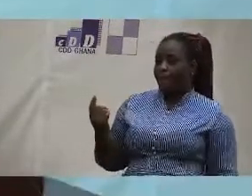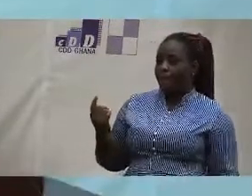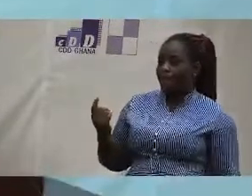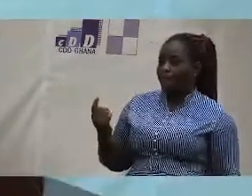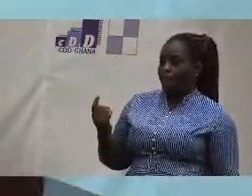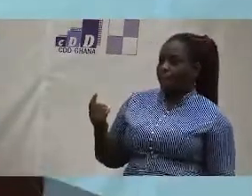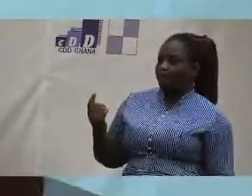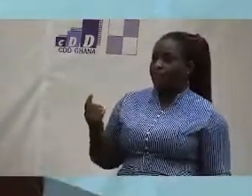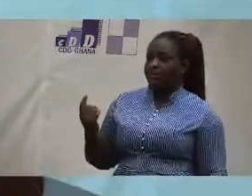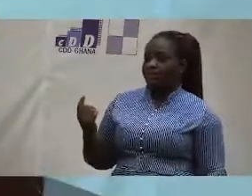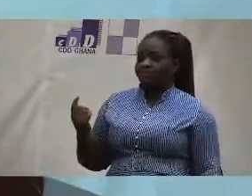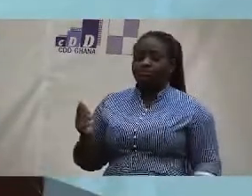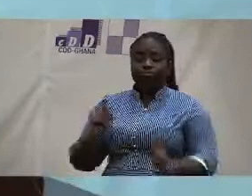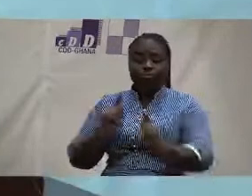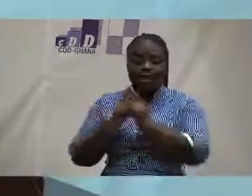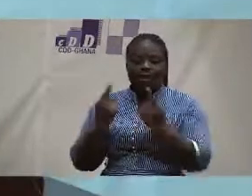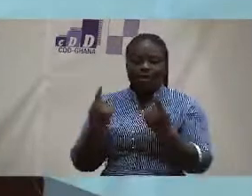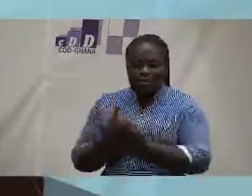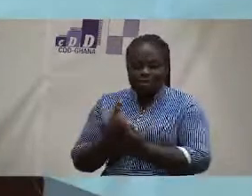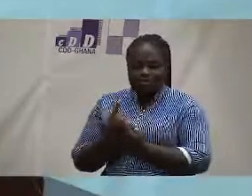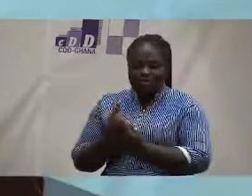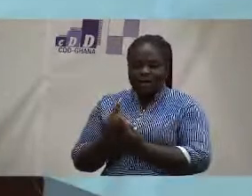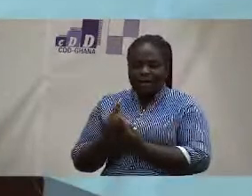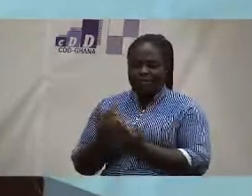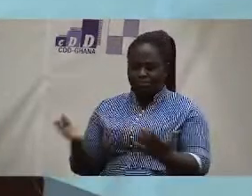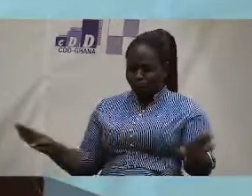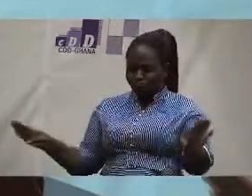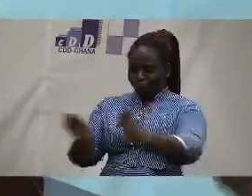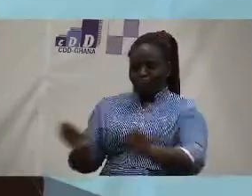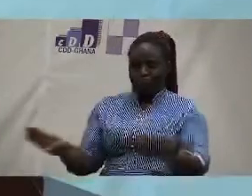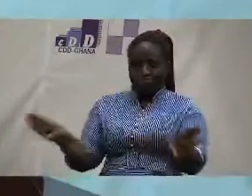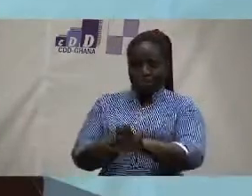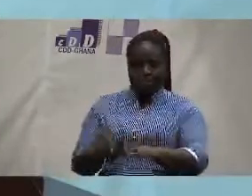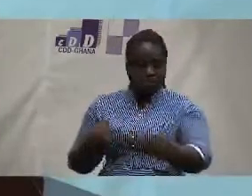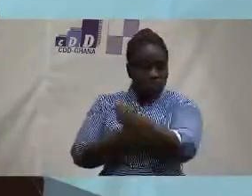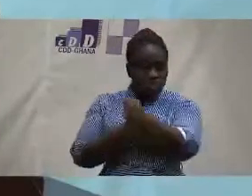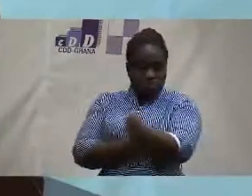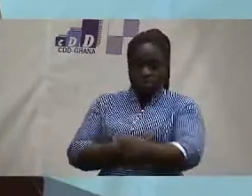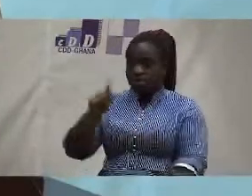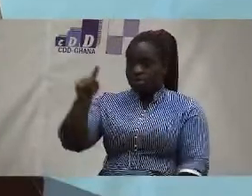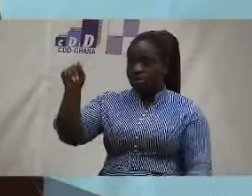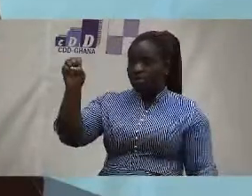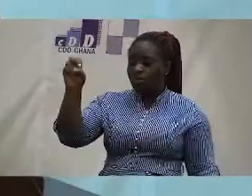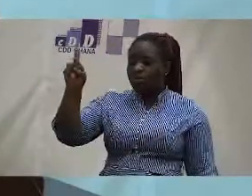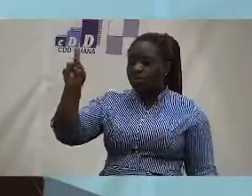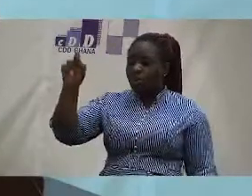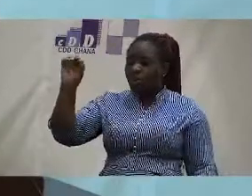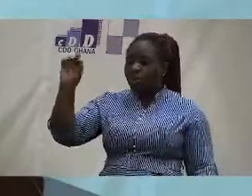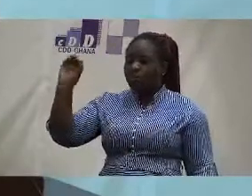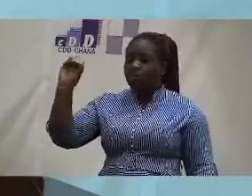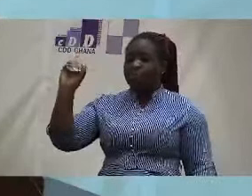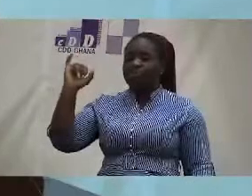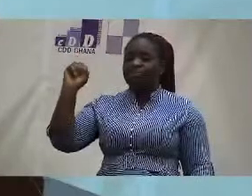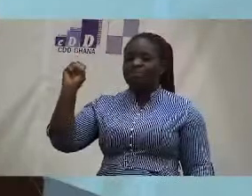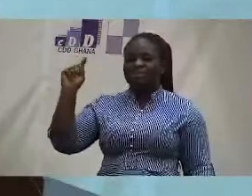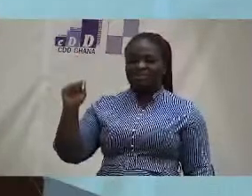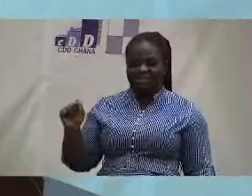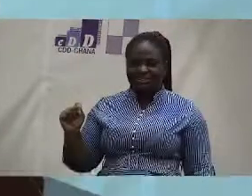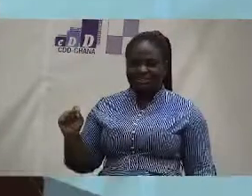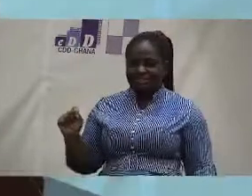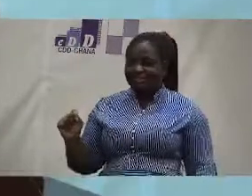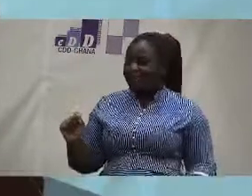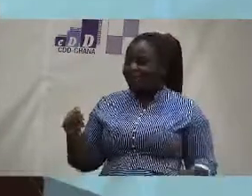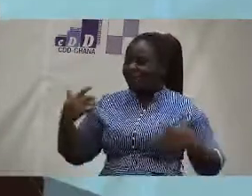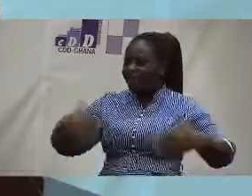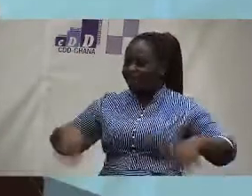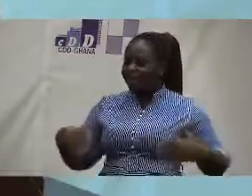here. Groups are being shut down for supporting terrorist activity in conflict zone, and even you lack